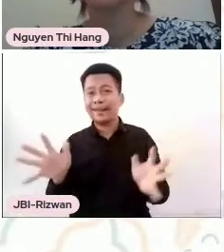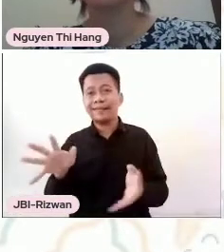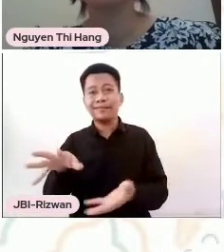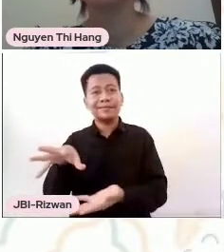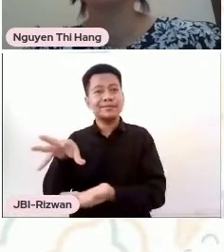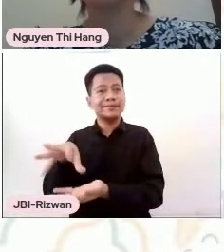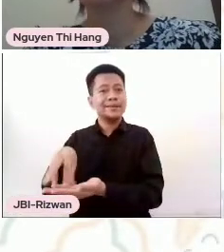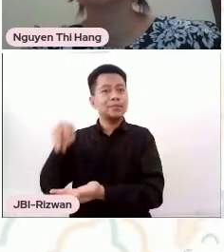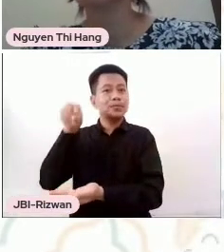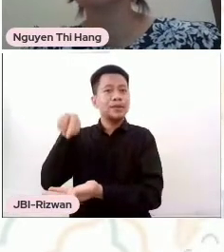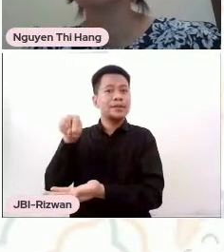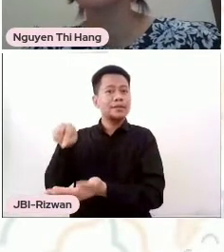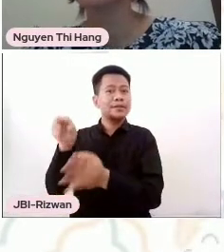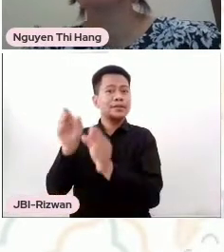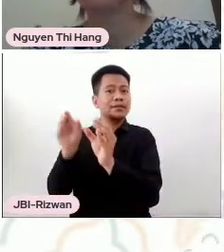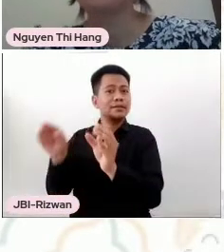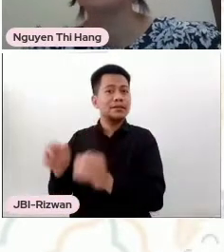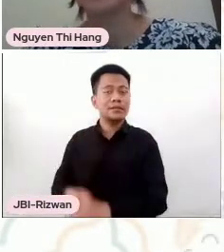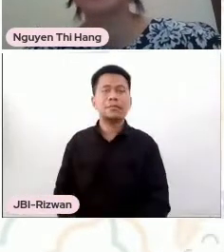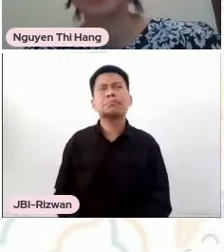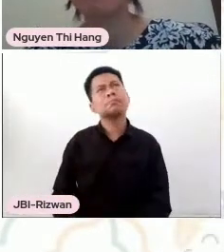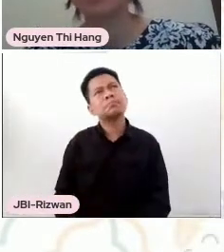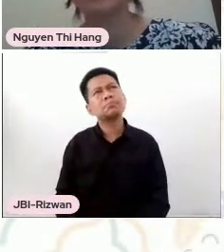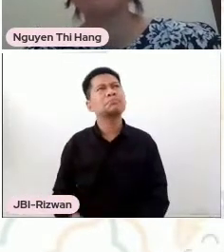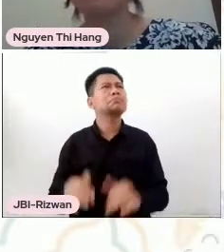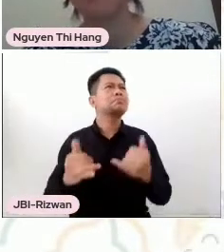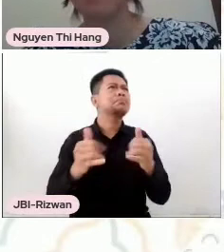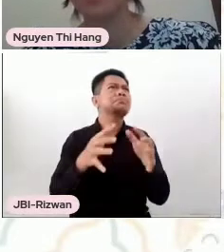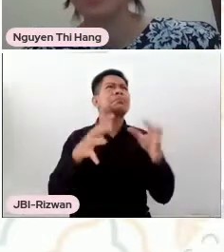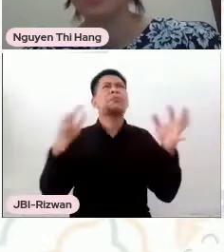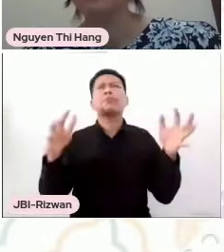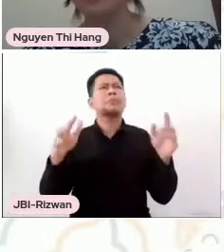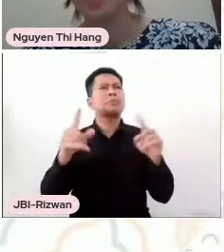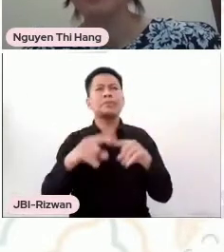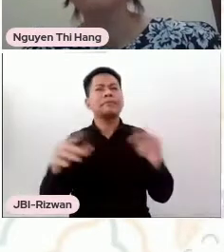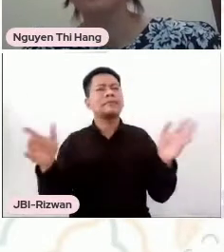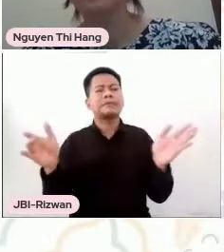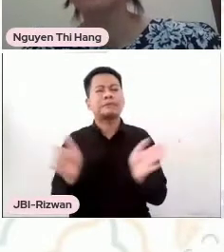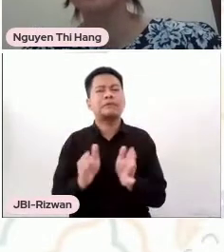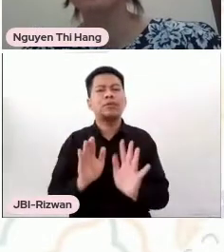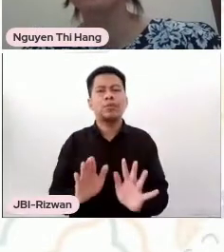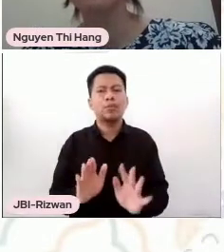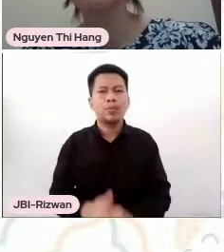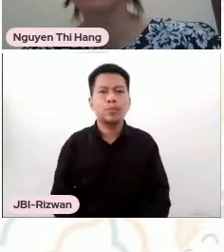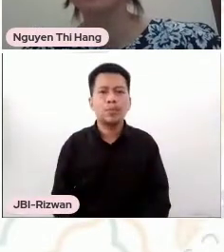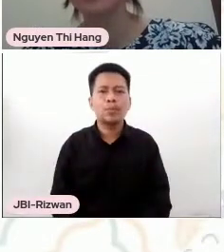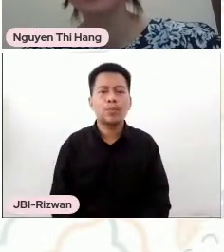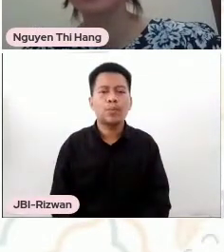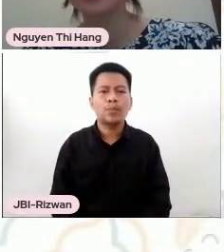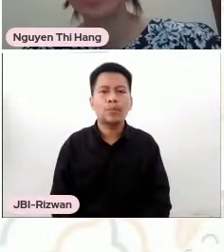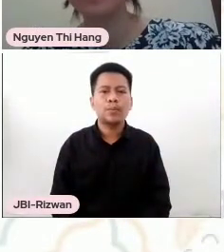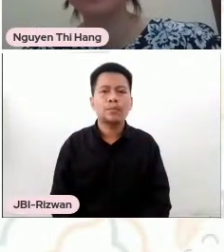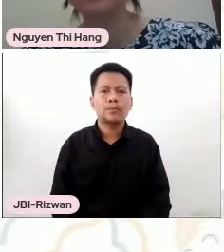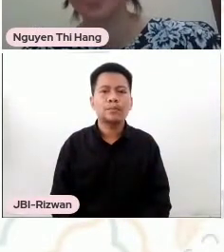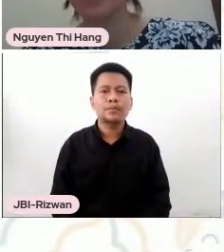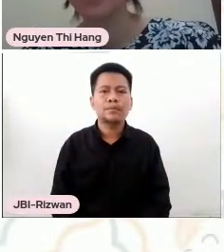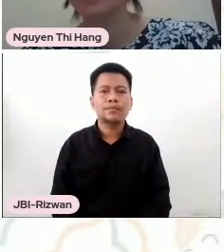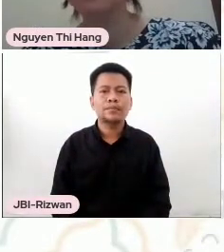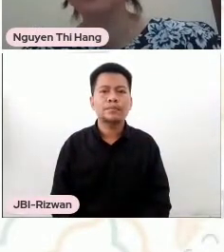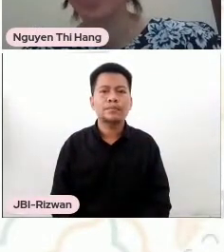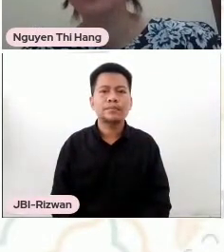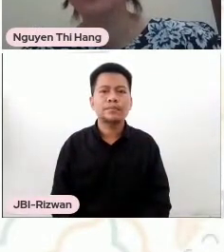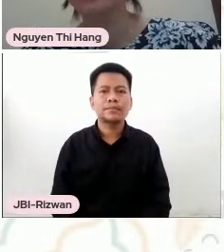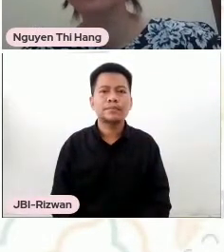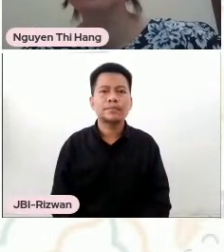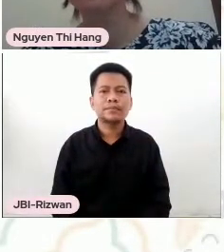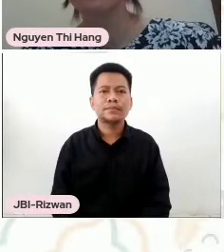Not really big. That's very small. That's I mentioned before. We have the volunteers team. They